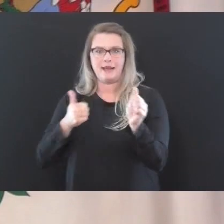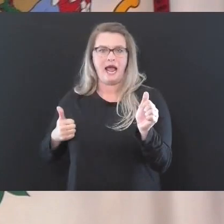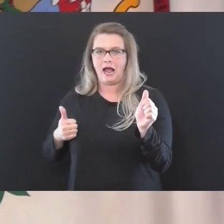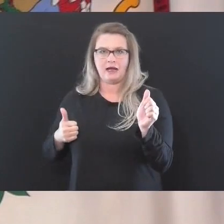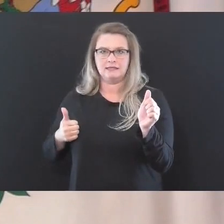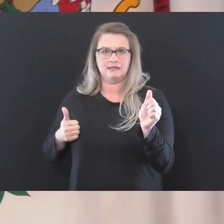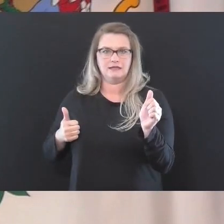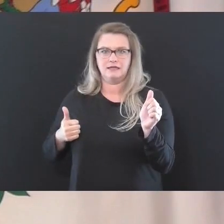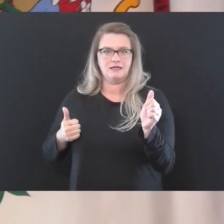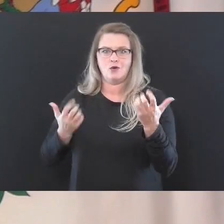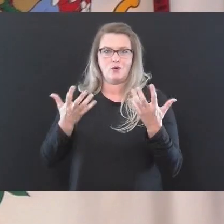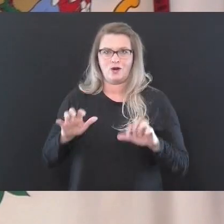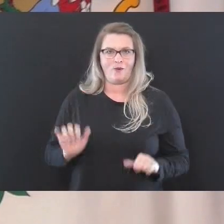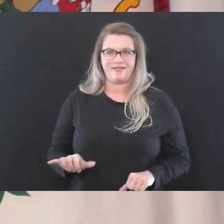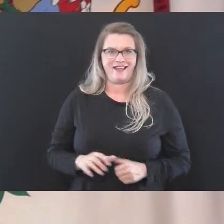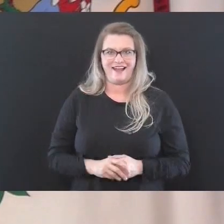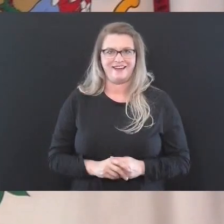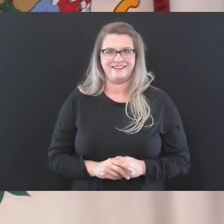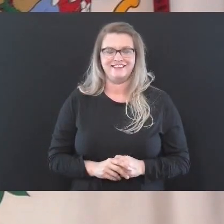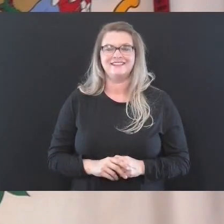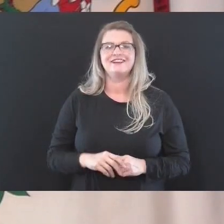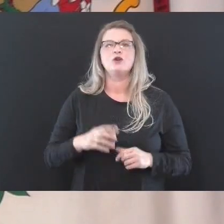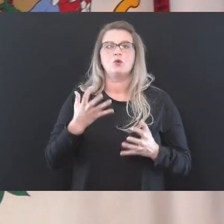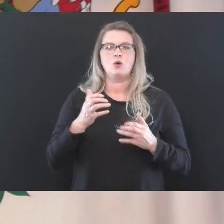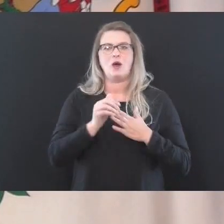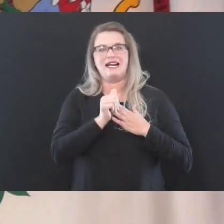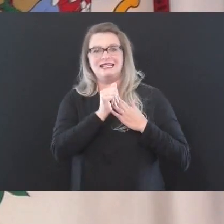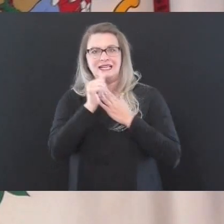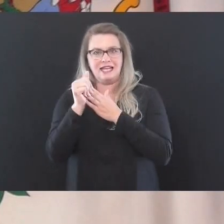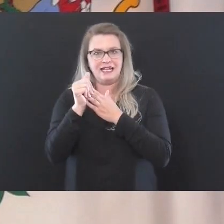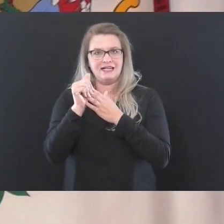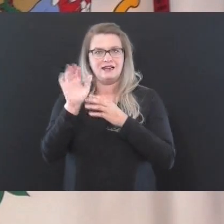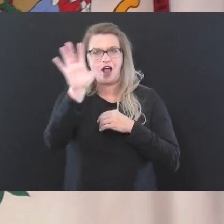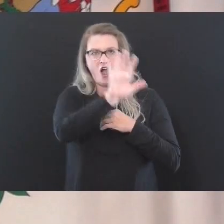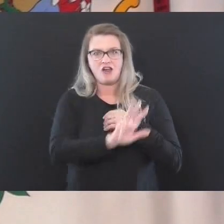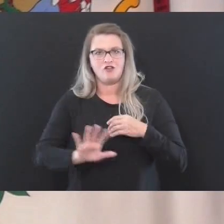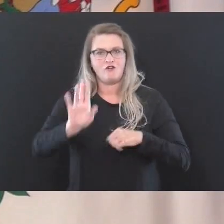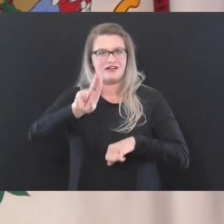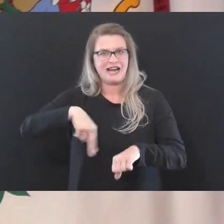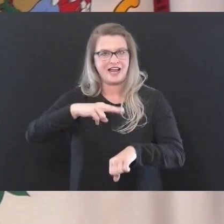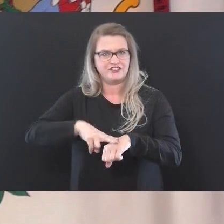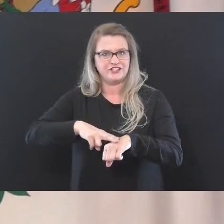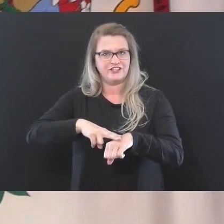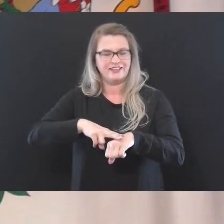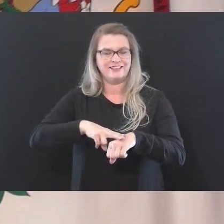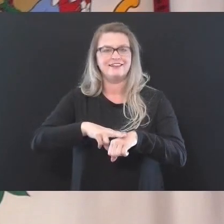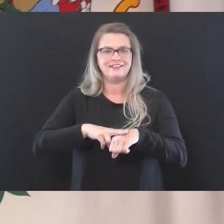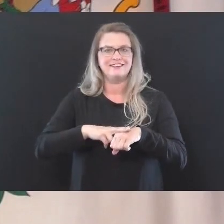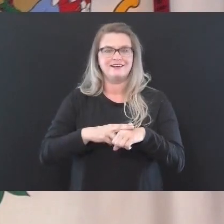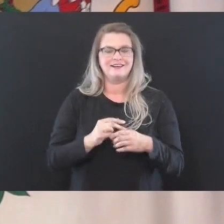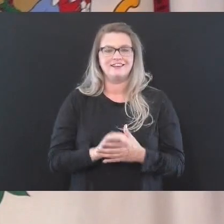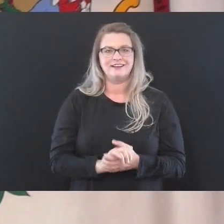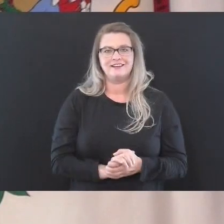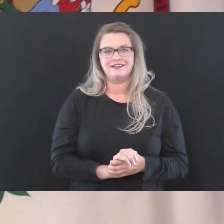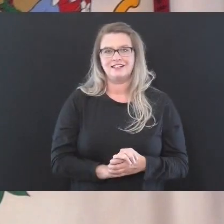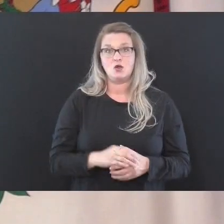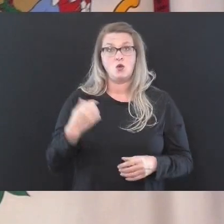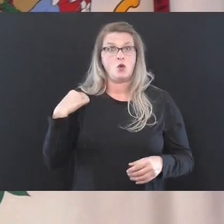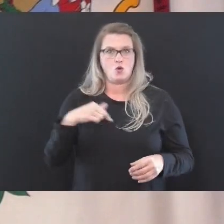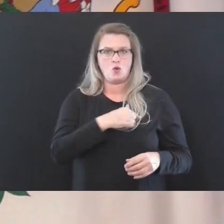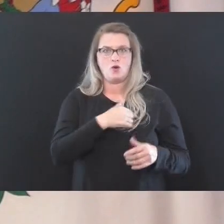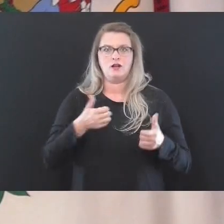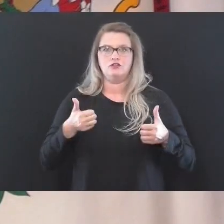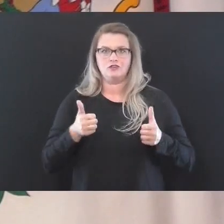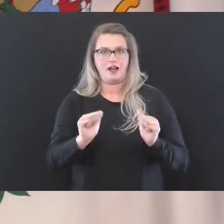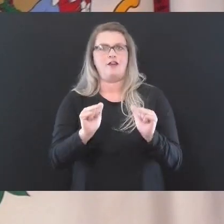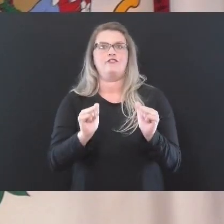we're bebopping along with what the nation's doing. I mean, this has been our effort to be